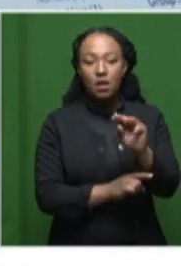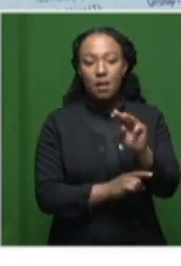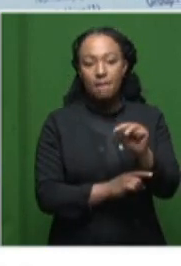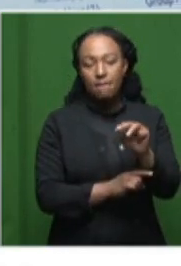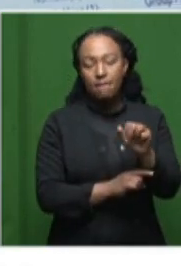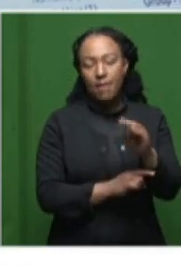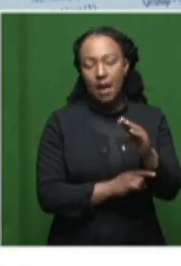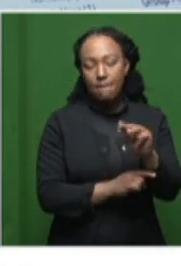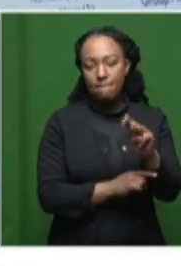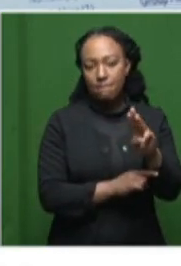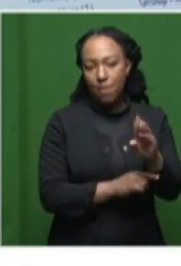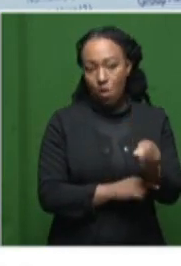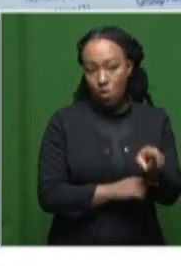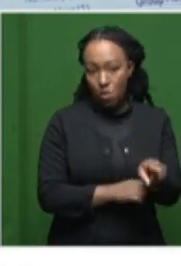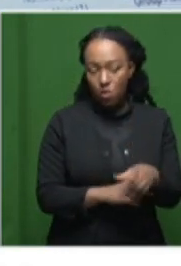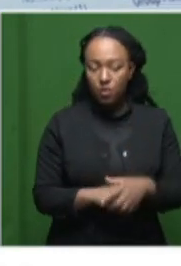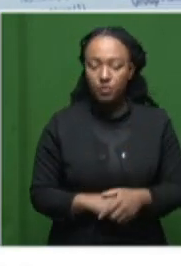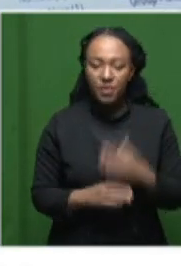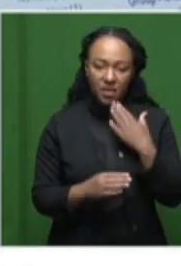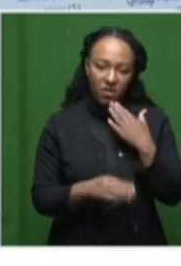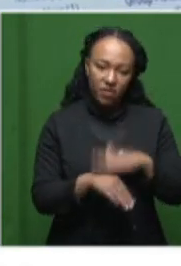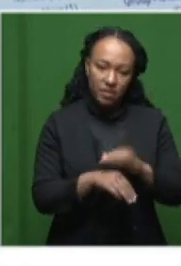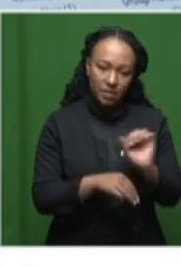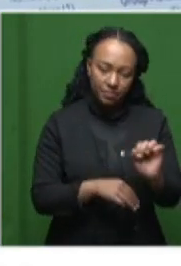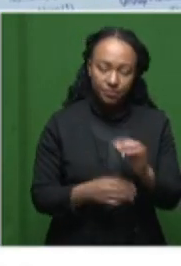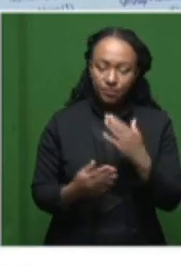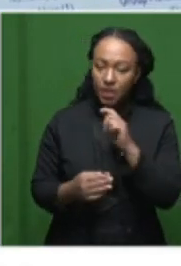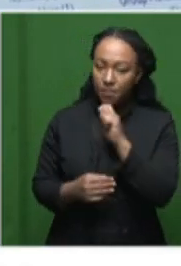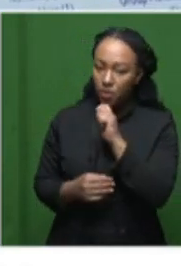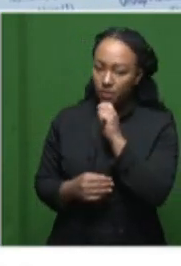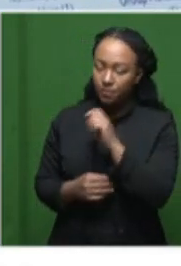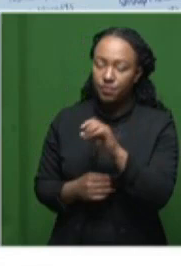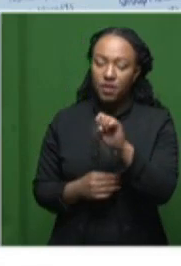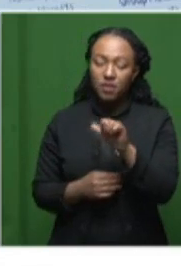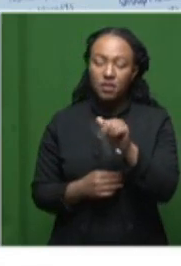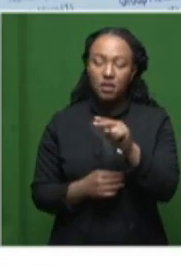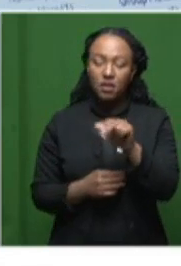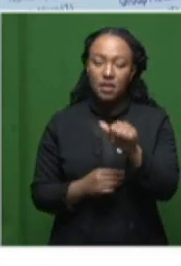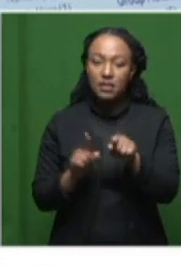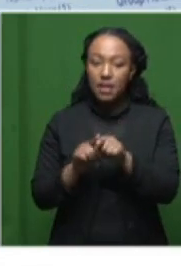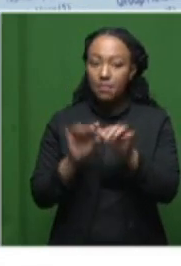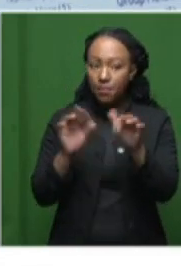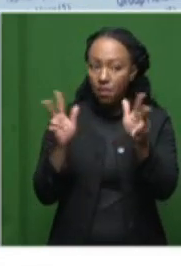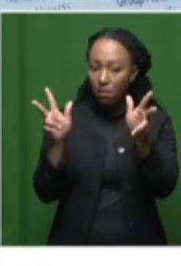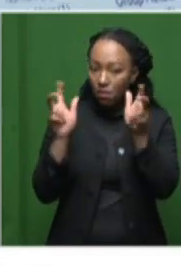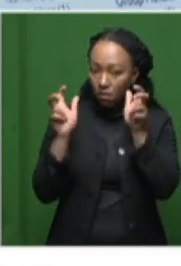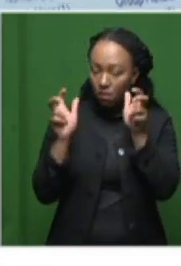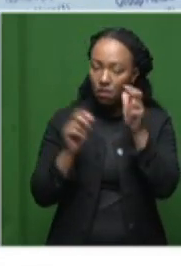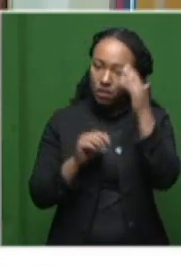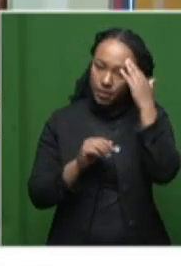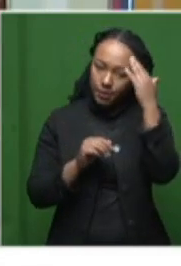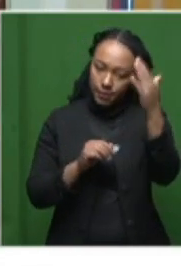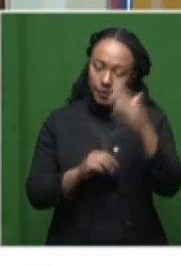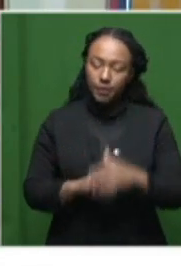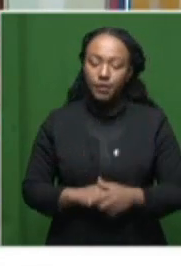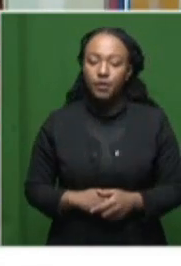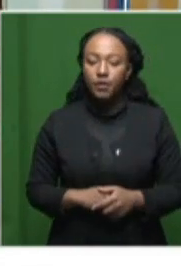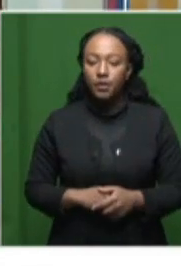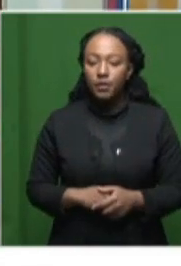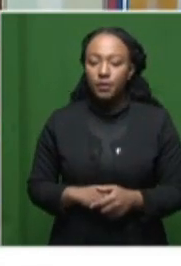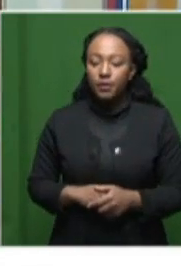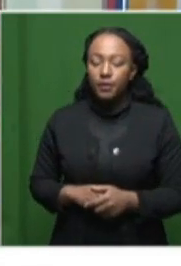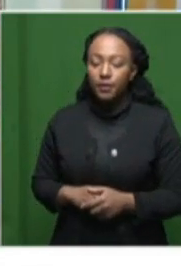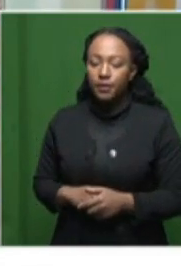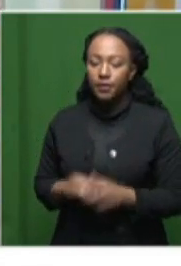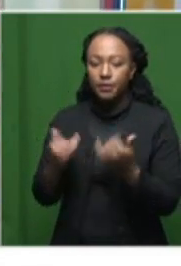for speaking to us this morning here on Morning Live. Good morning, Sakina, and the listeners at home. Mr. Mbambo, let's just start with where are